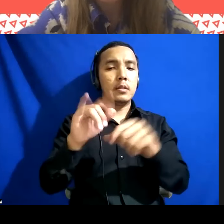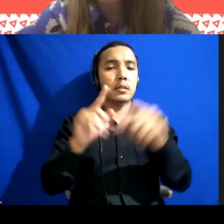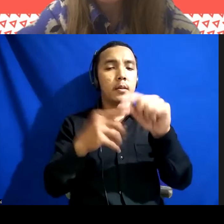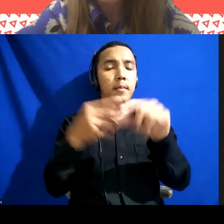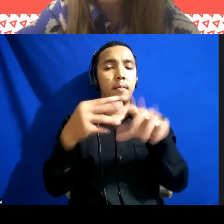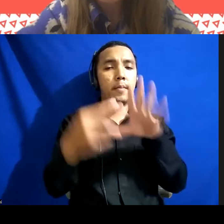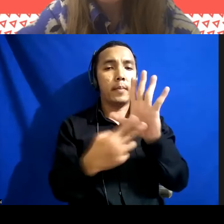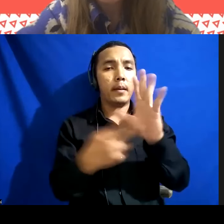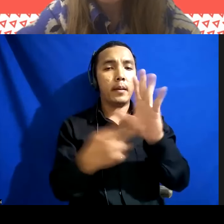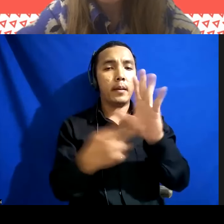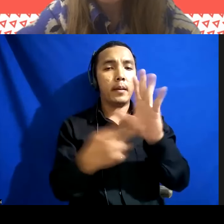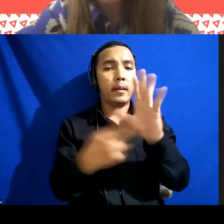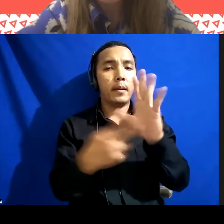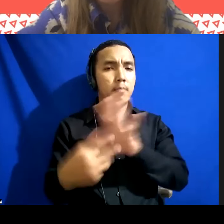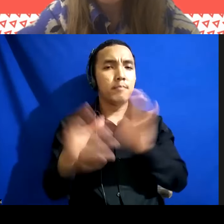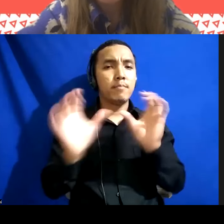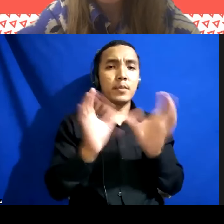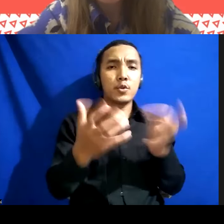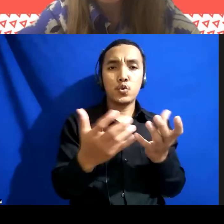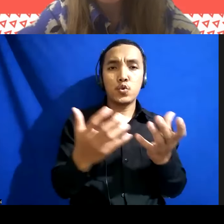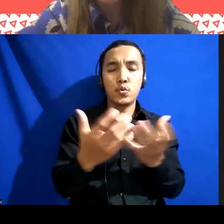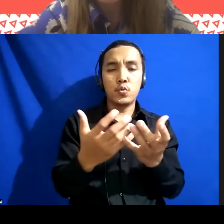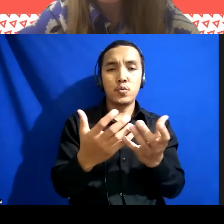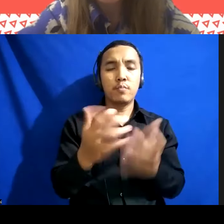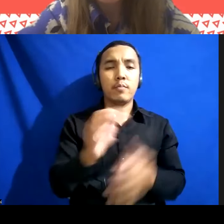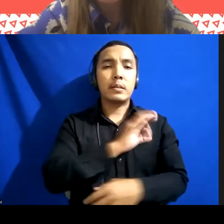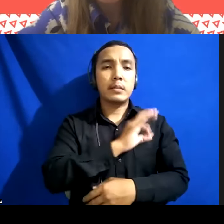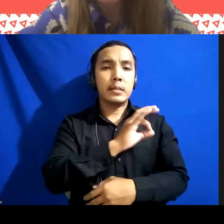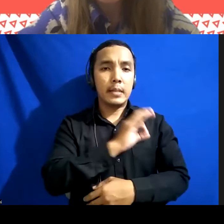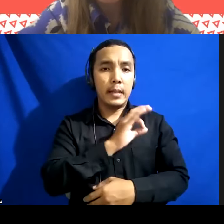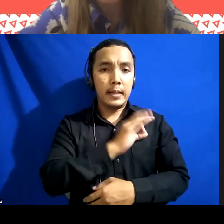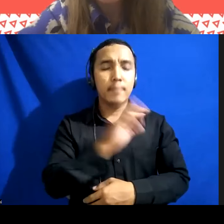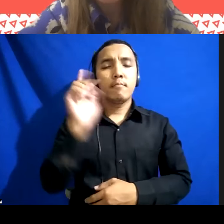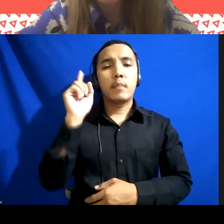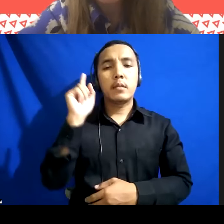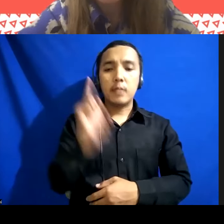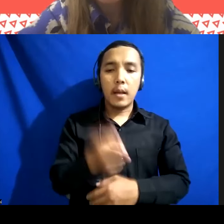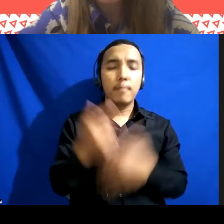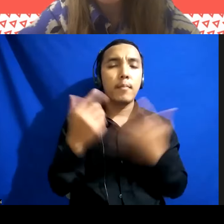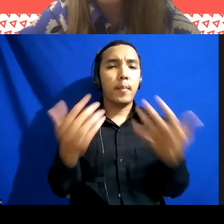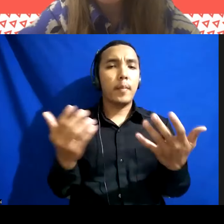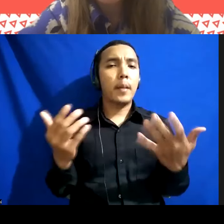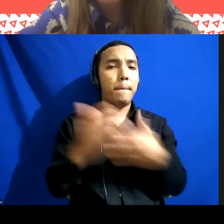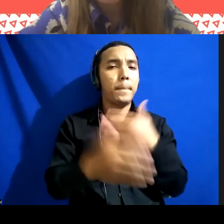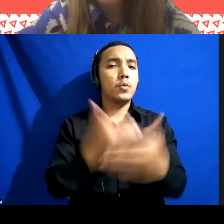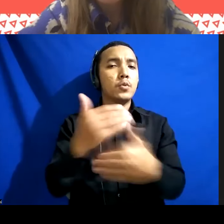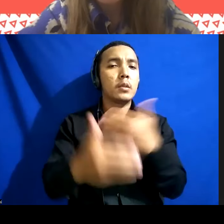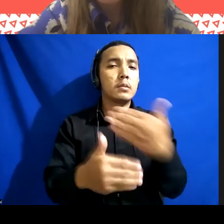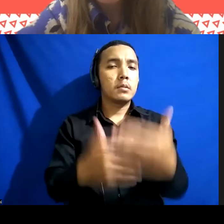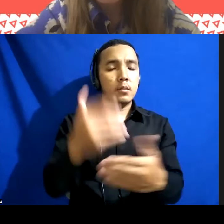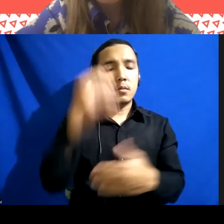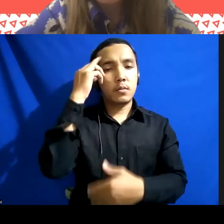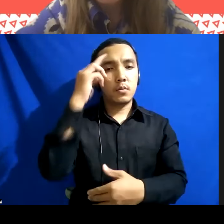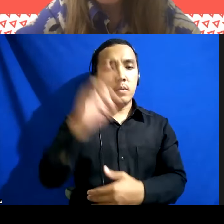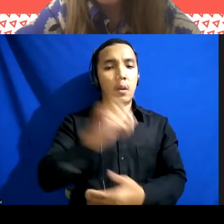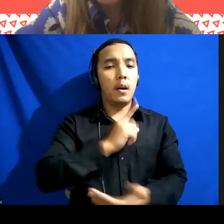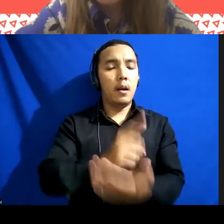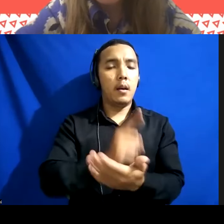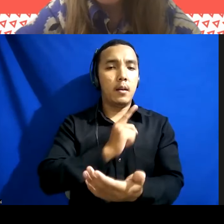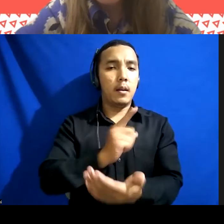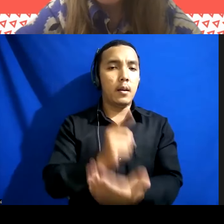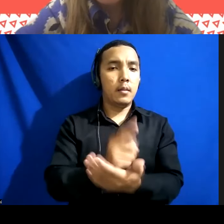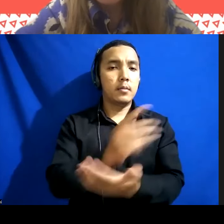by the president as an effort to ensure that the process of fulfilling the rights of persons with disability in Indonesia. So